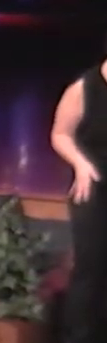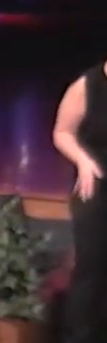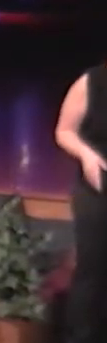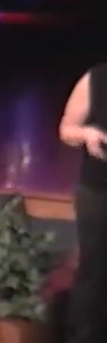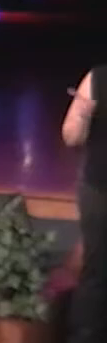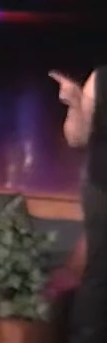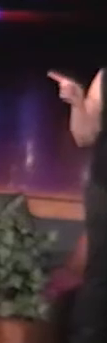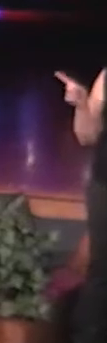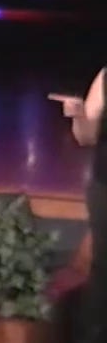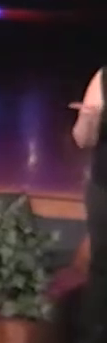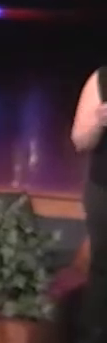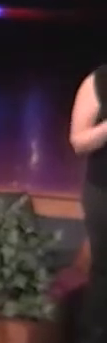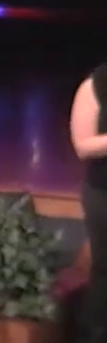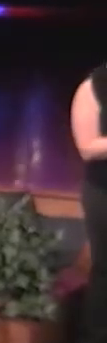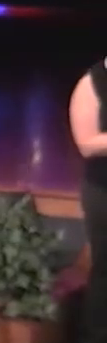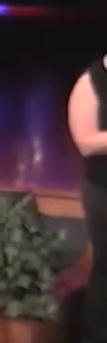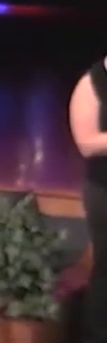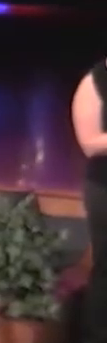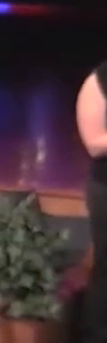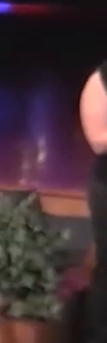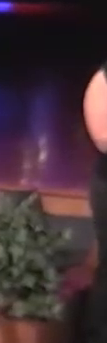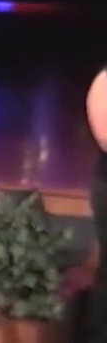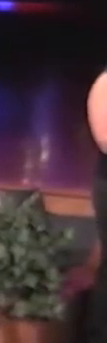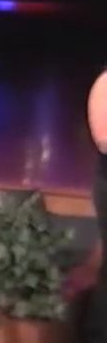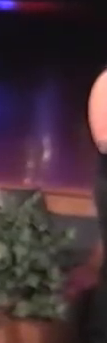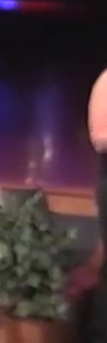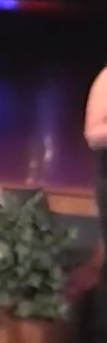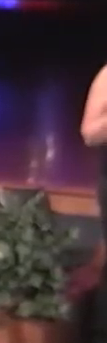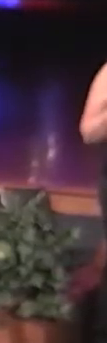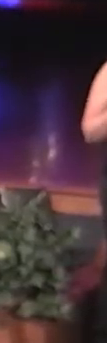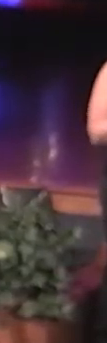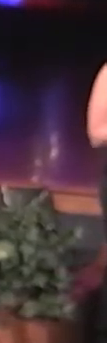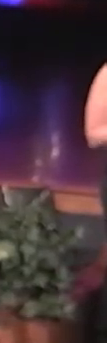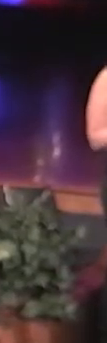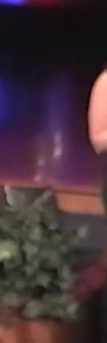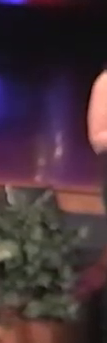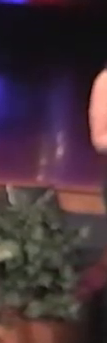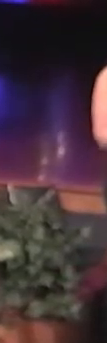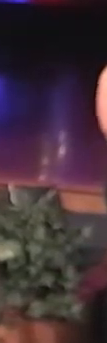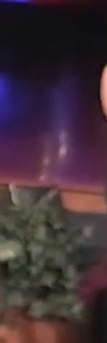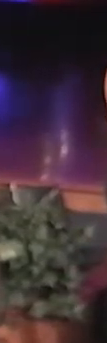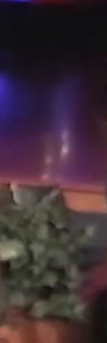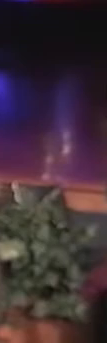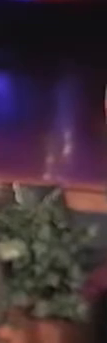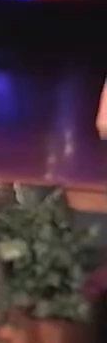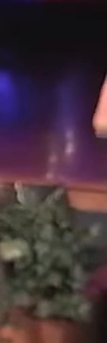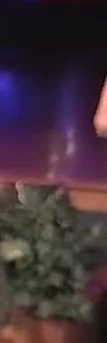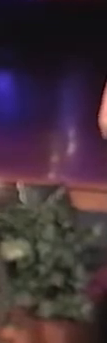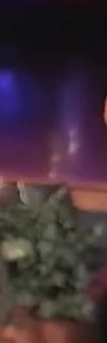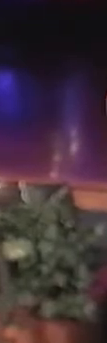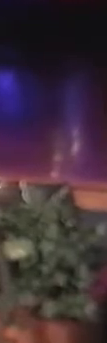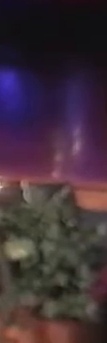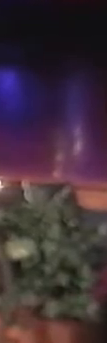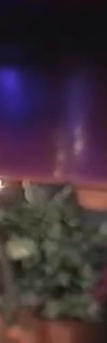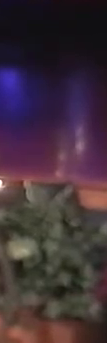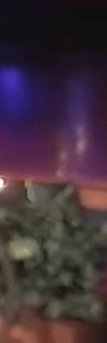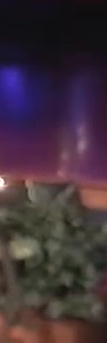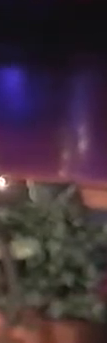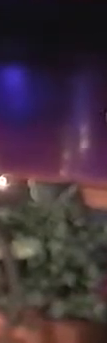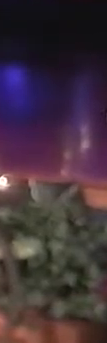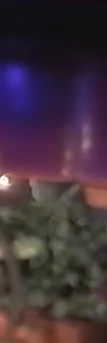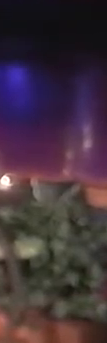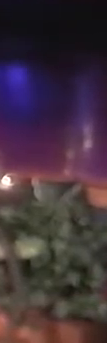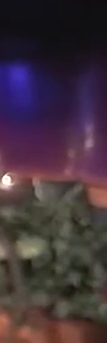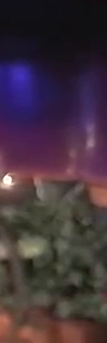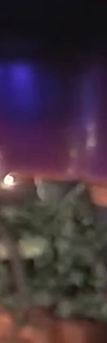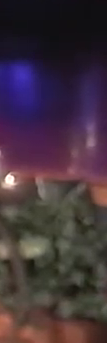the growth and the deepening from the human level, the spiritual level, and all levels is continuing to have its way with me, despite anything